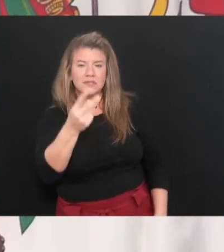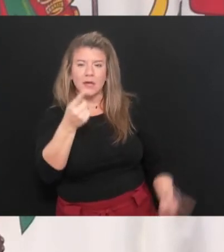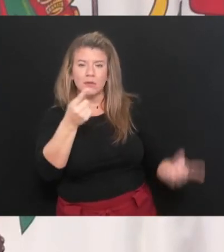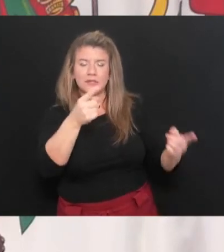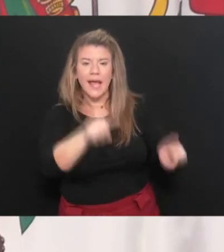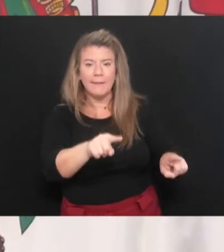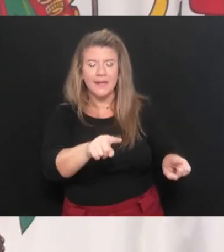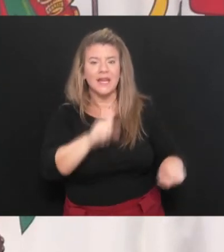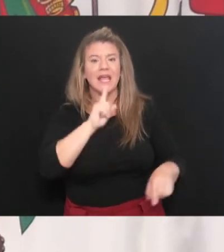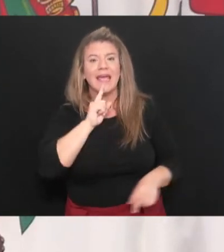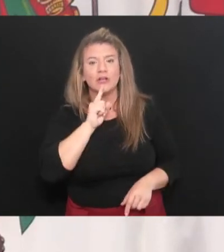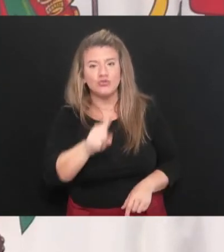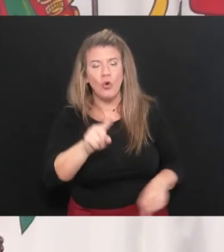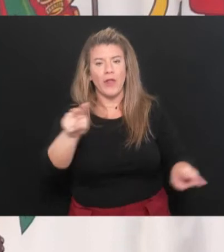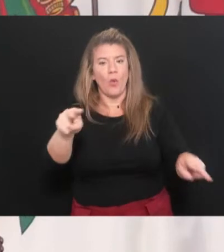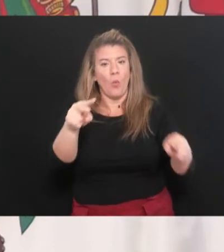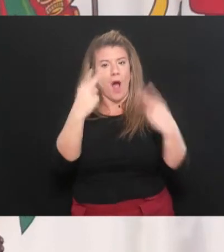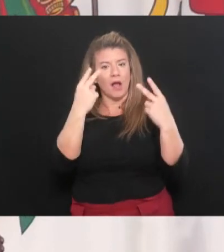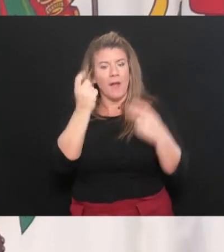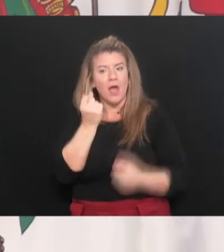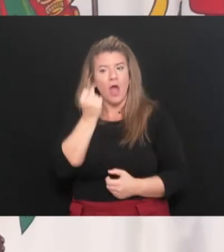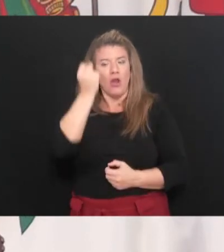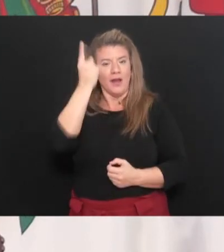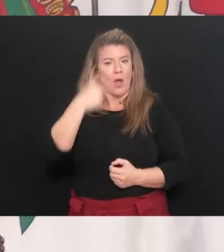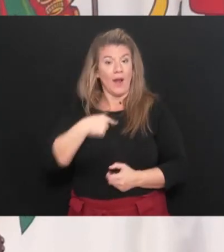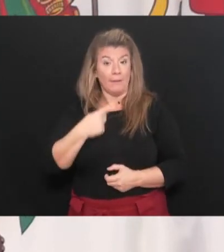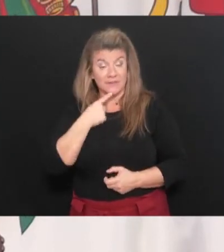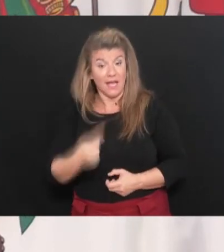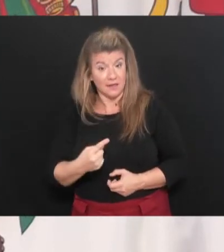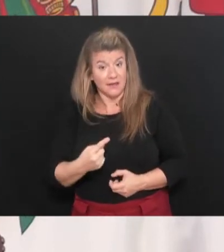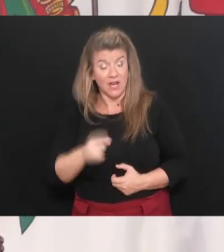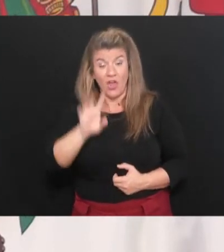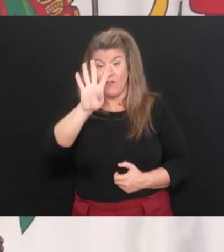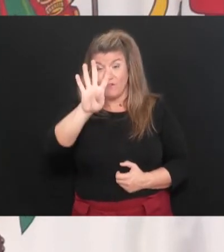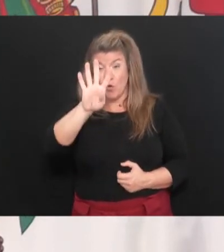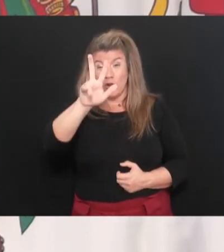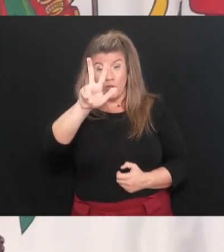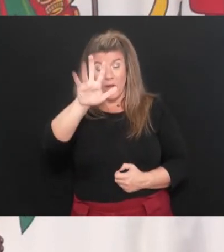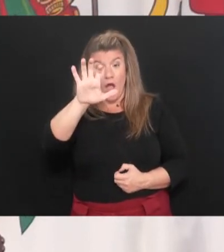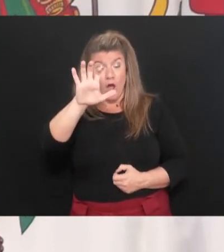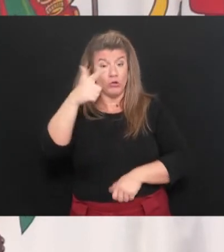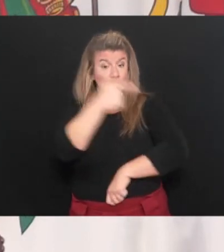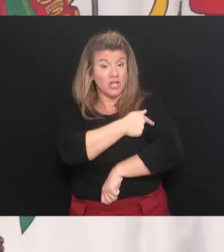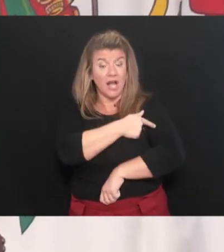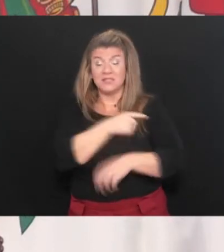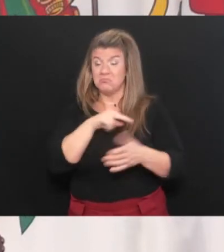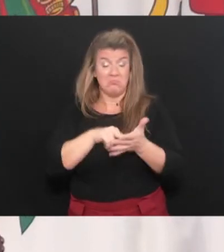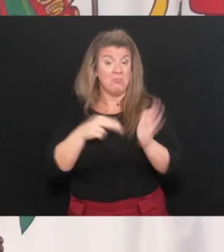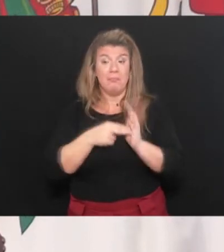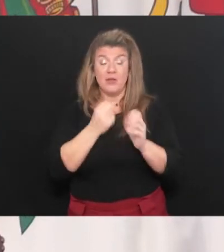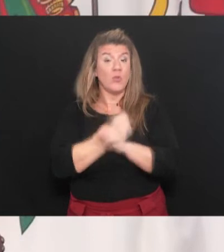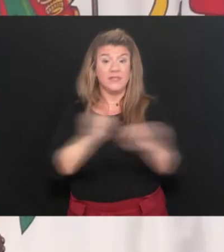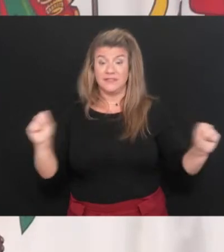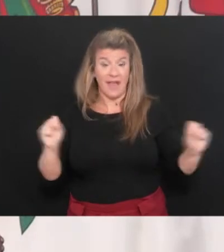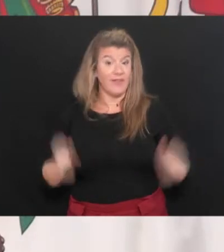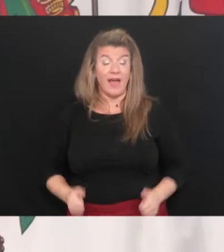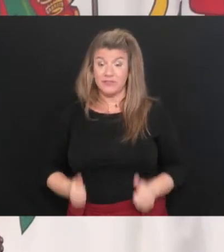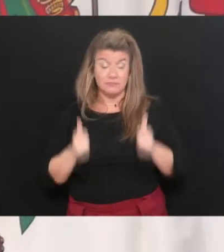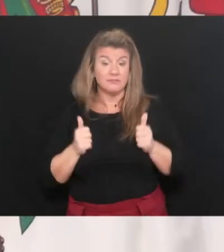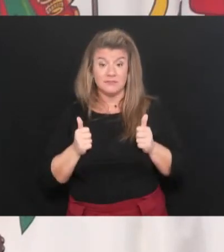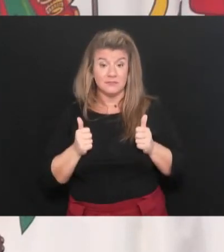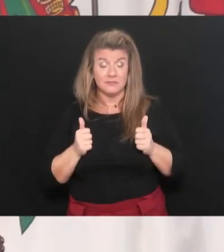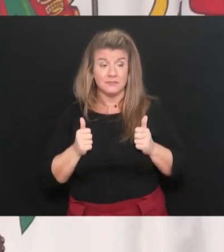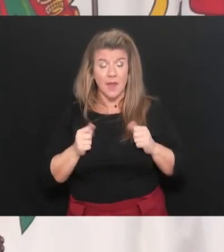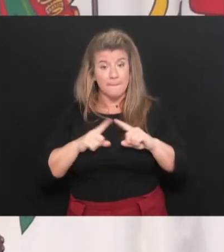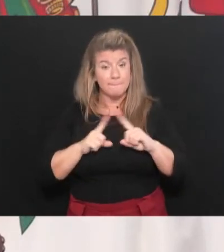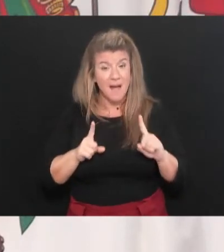very clearly. 4,300 additional people, we've saved some lives. We surely have. Maybe we've saved some significant lives. But in